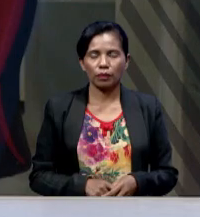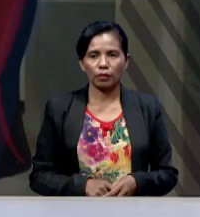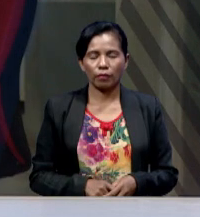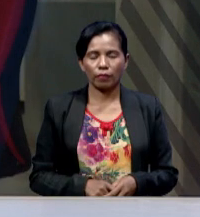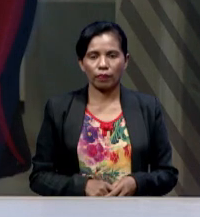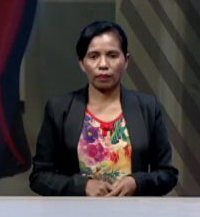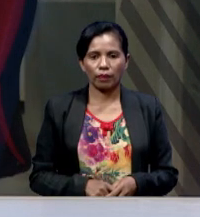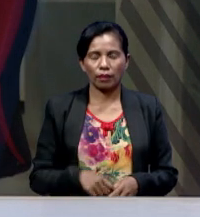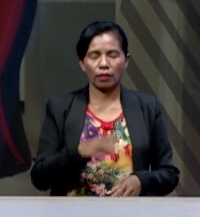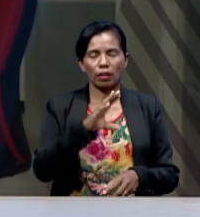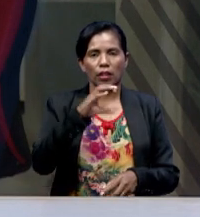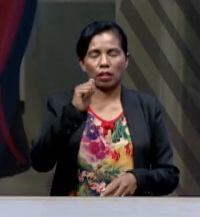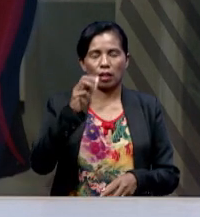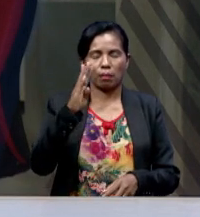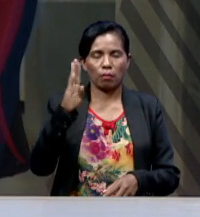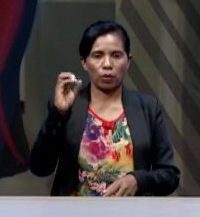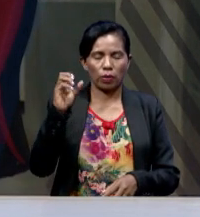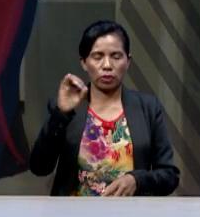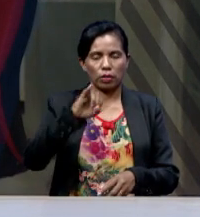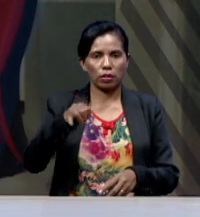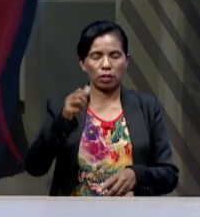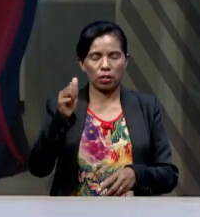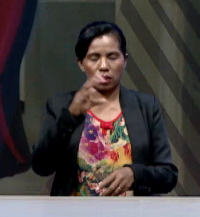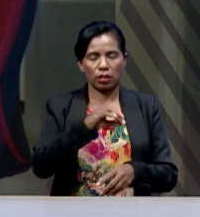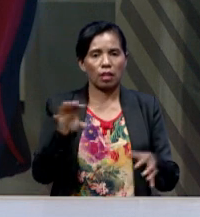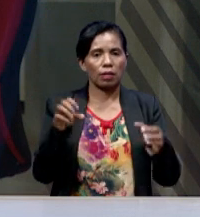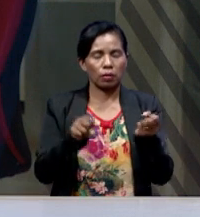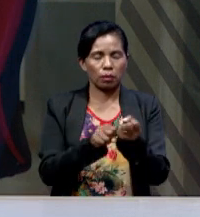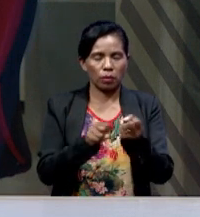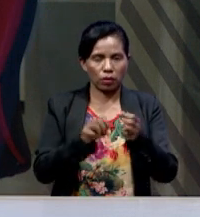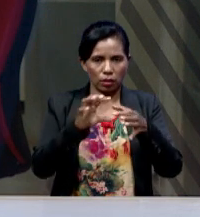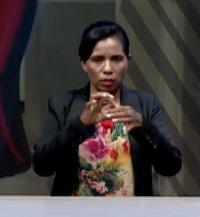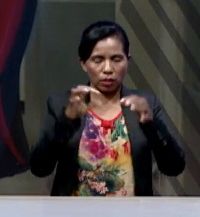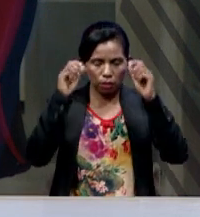Camboja poi Timor-Leste sta in membro ASEAN e tina rihu un rua ronulo resien atolo.